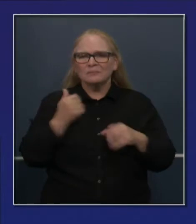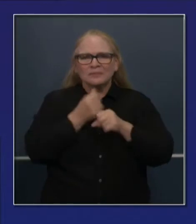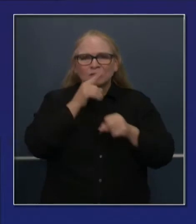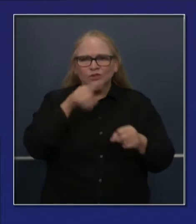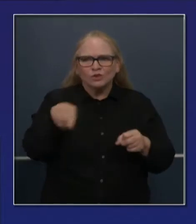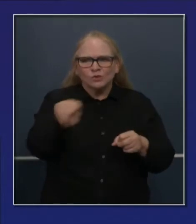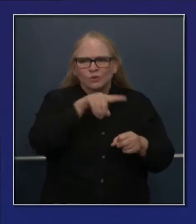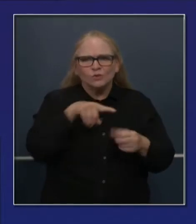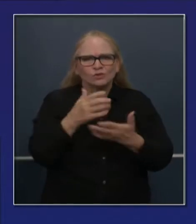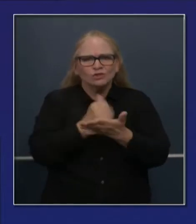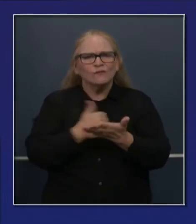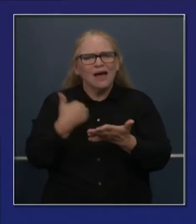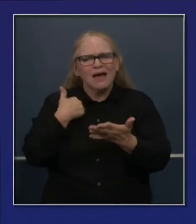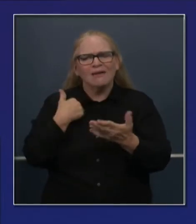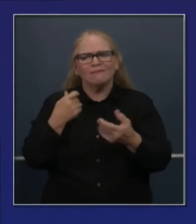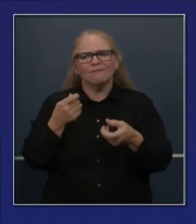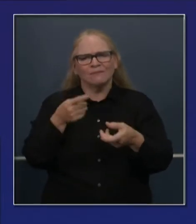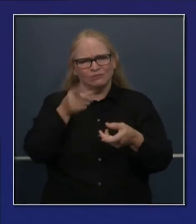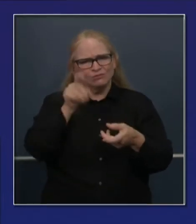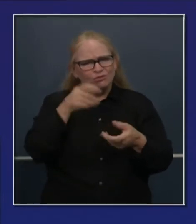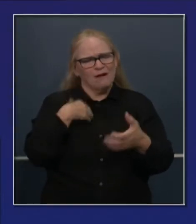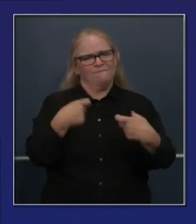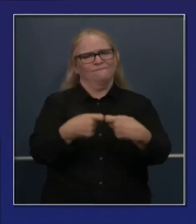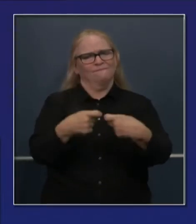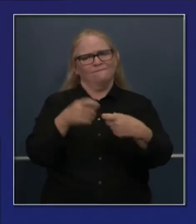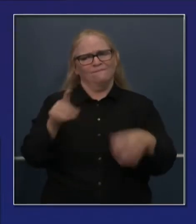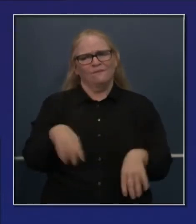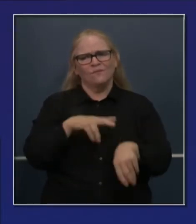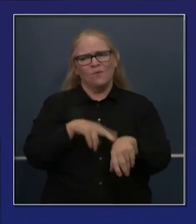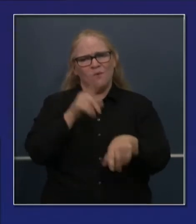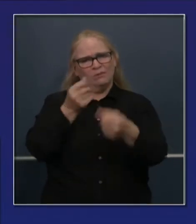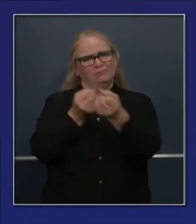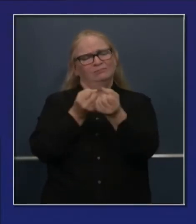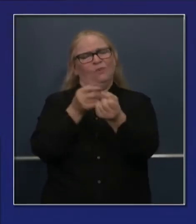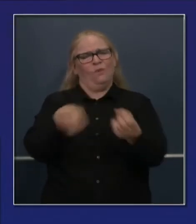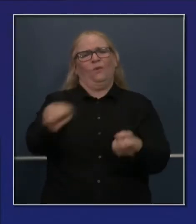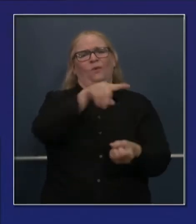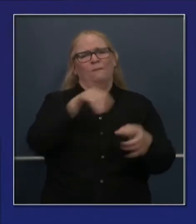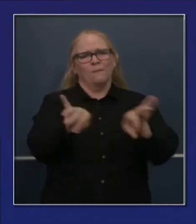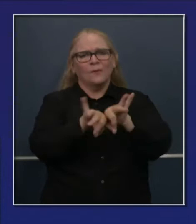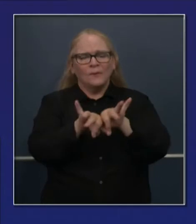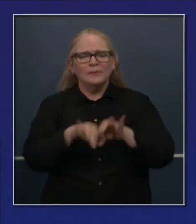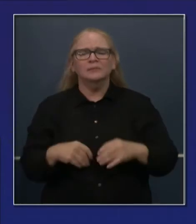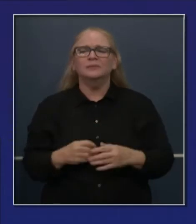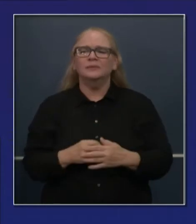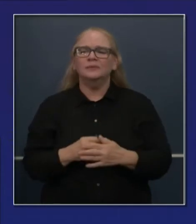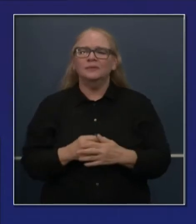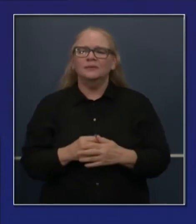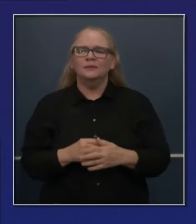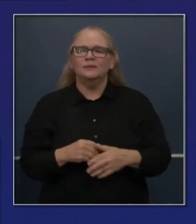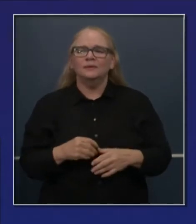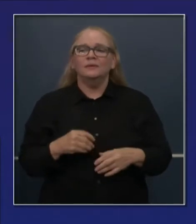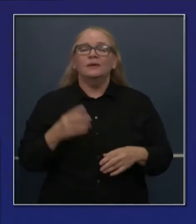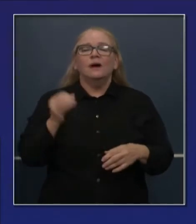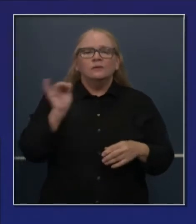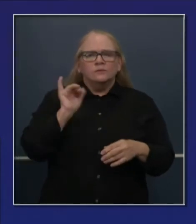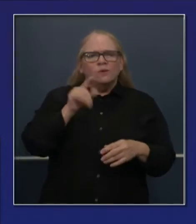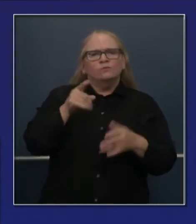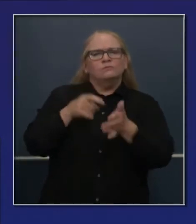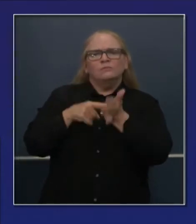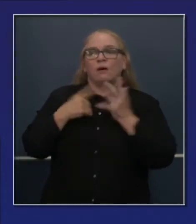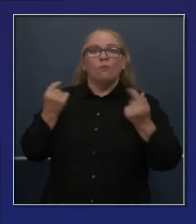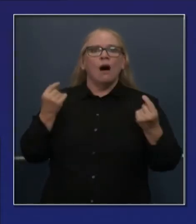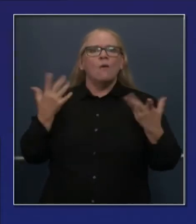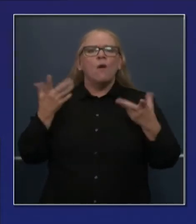demand. Accordingly, it goes without saying, you deserve and also demand what happened and